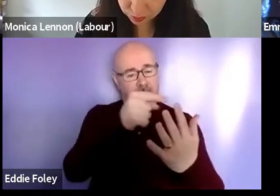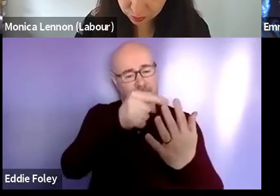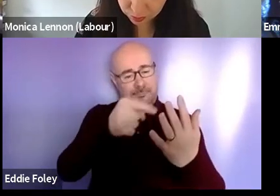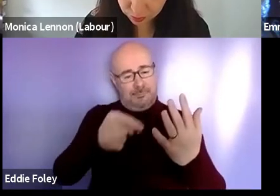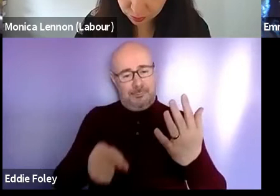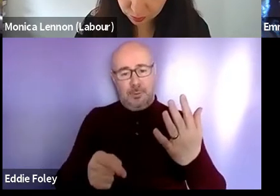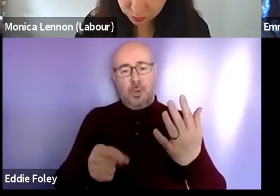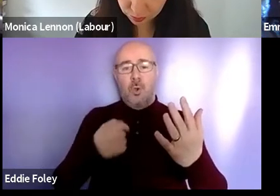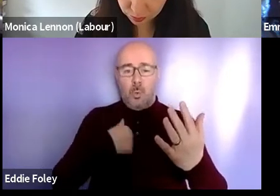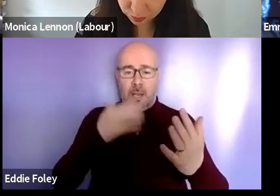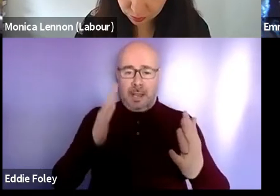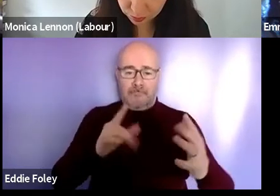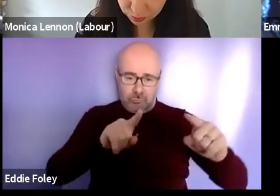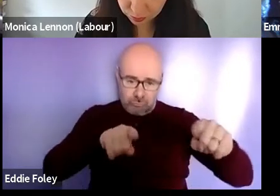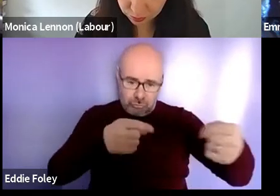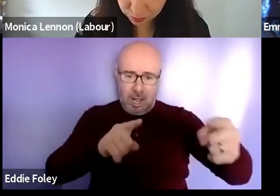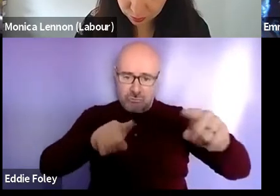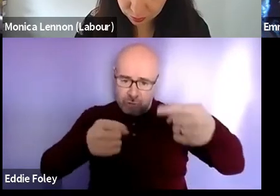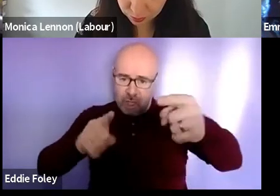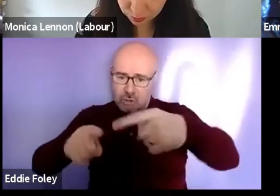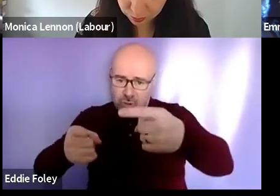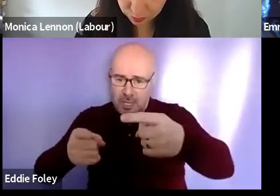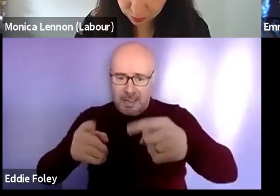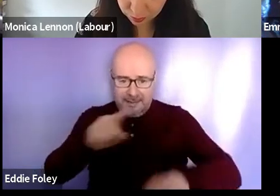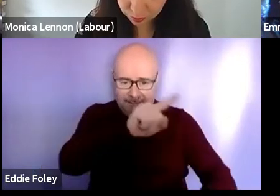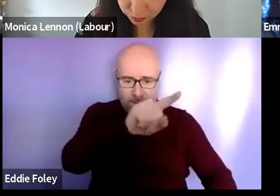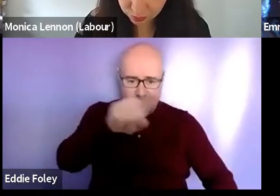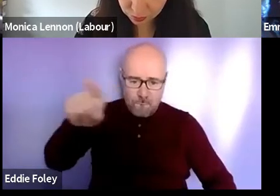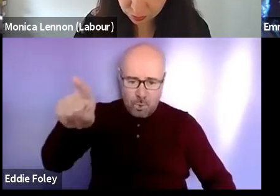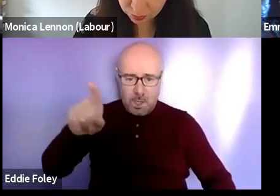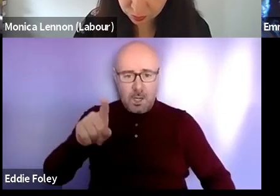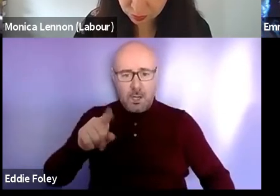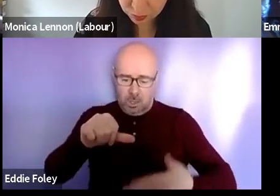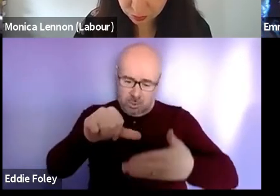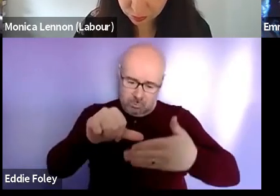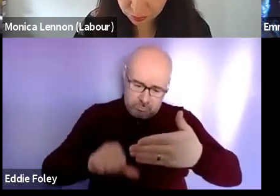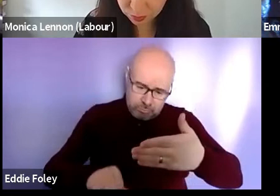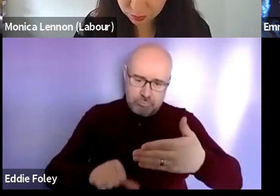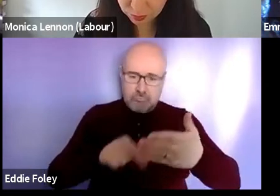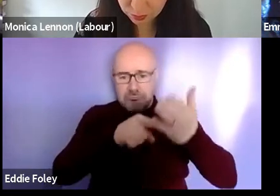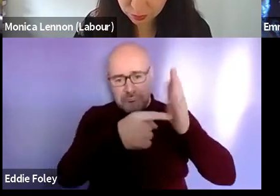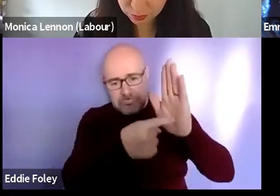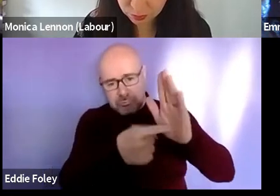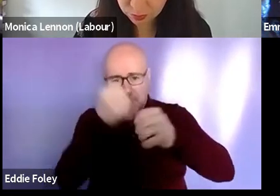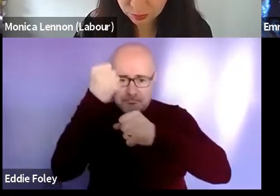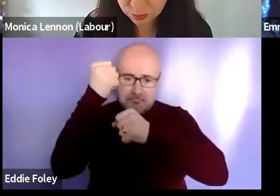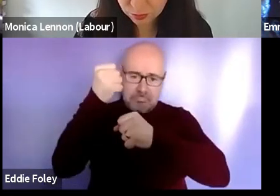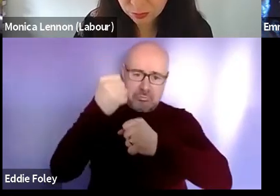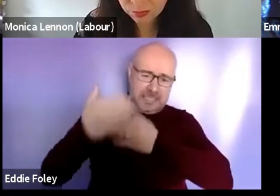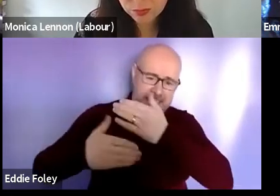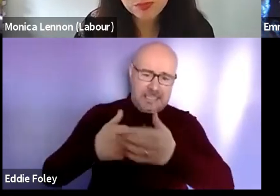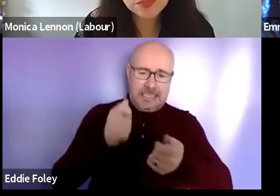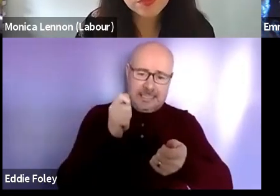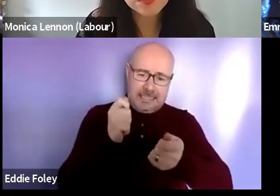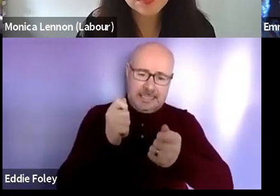colleagues around this and driving that agenda forward. I would say, if you haven't watched, go